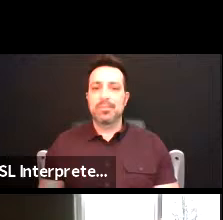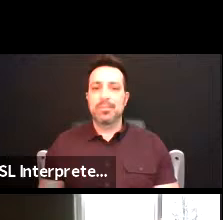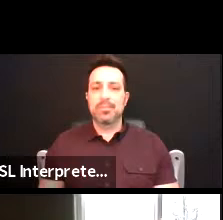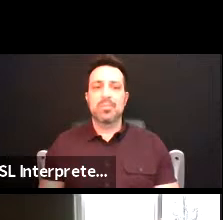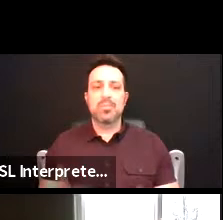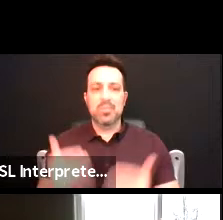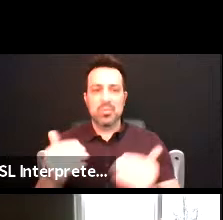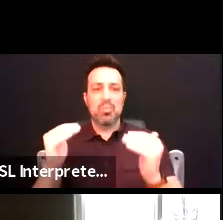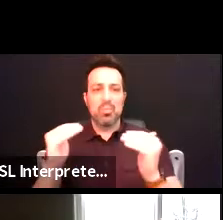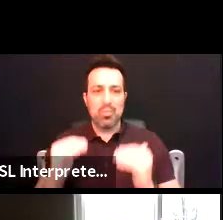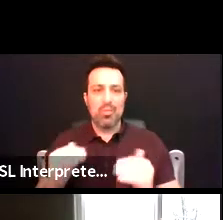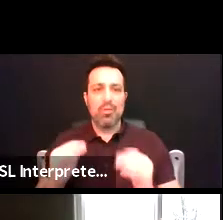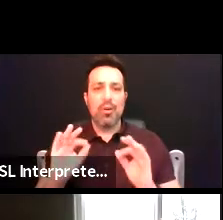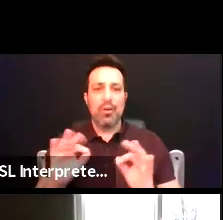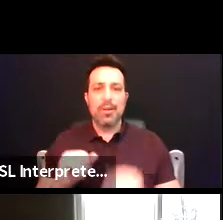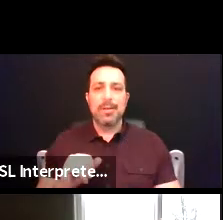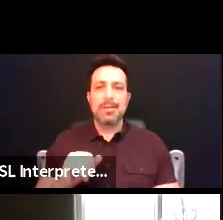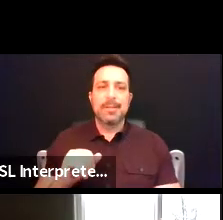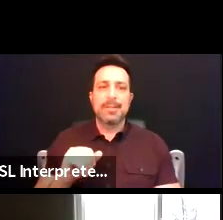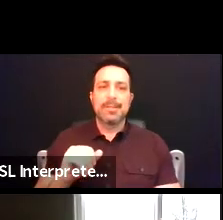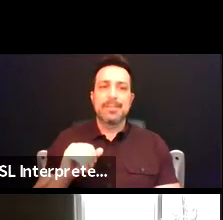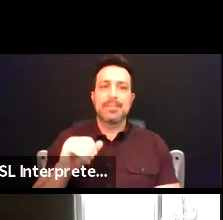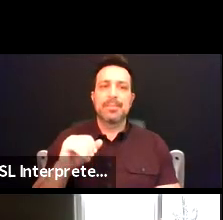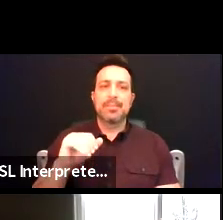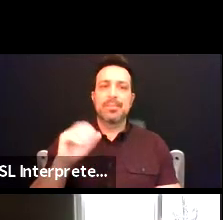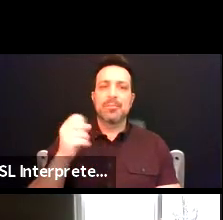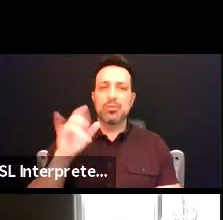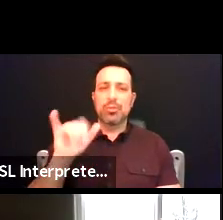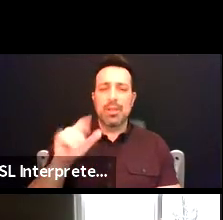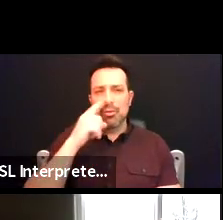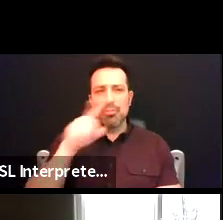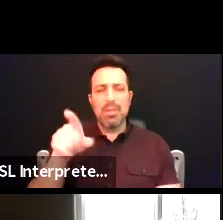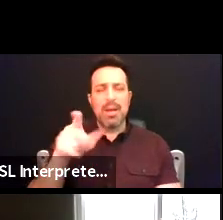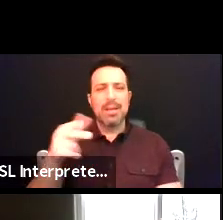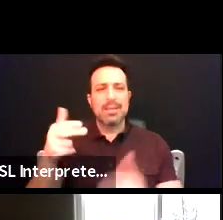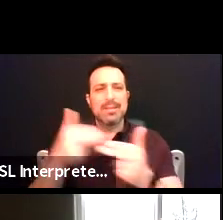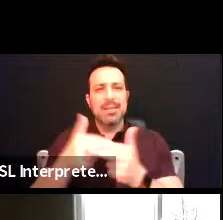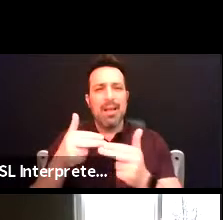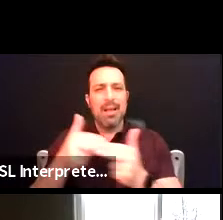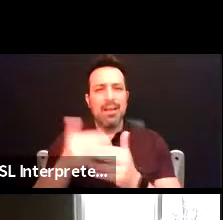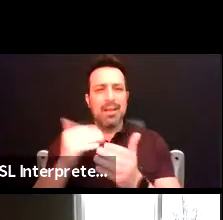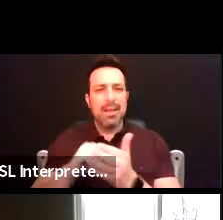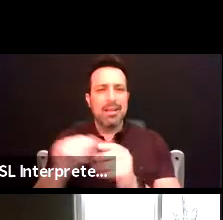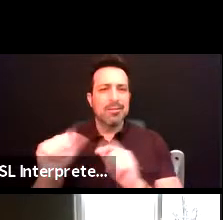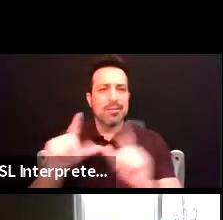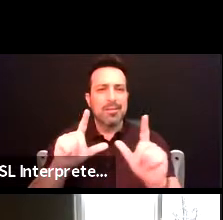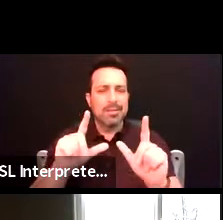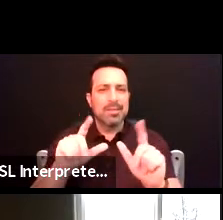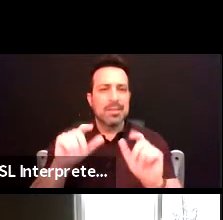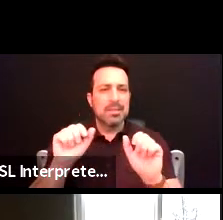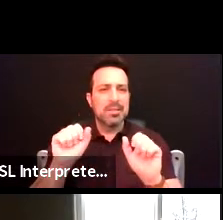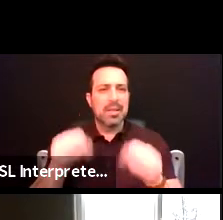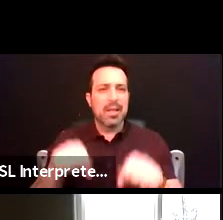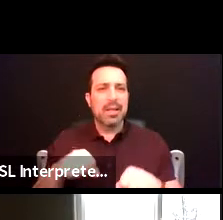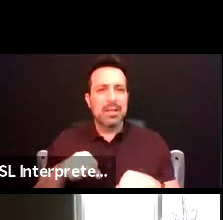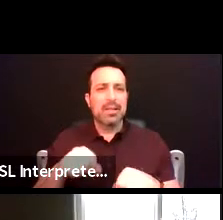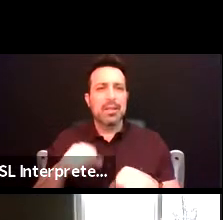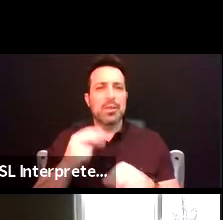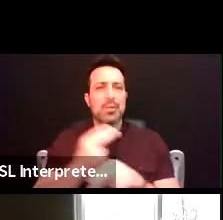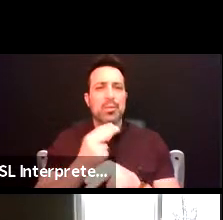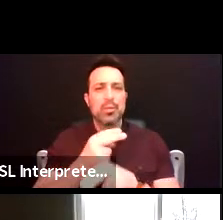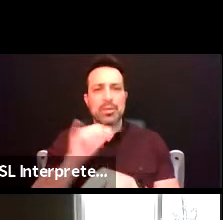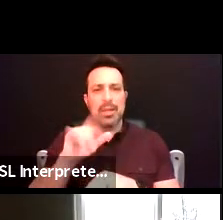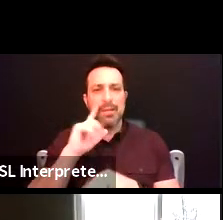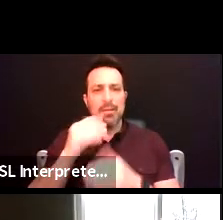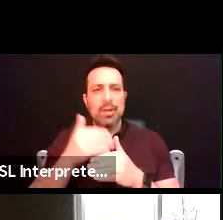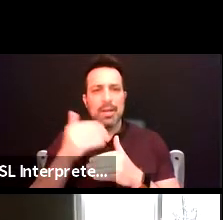Okay. So Juan, would you mind bringing back the slide deck so we can use that for